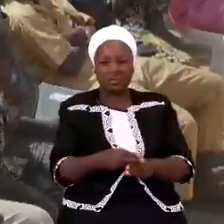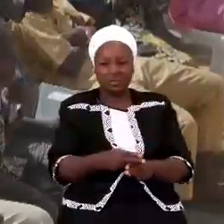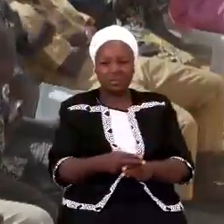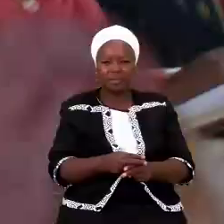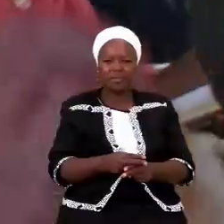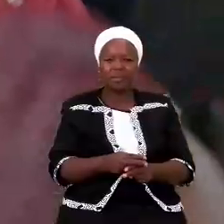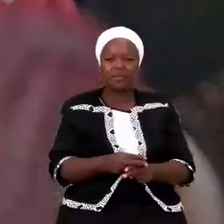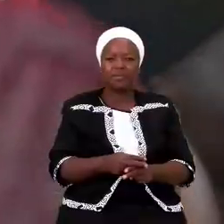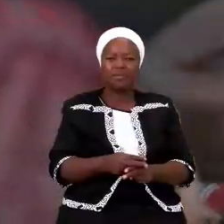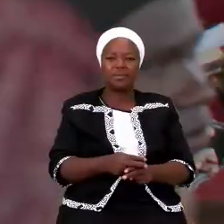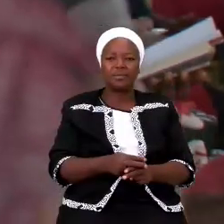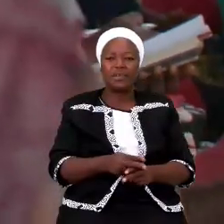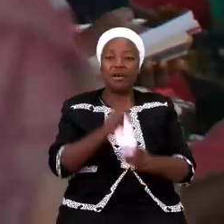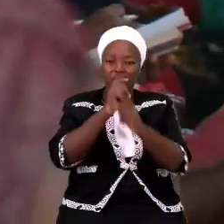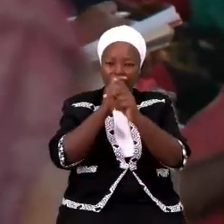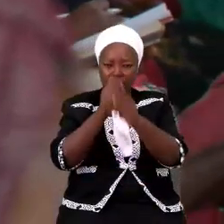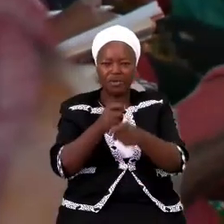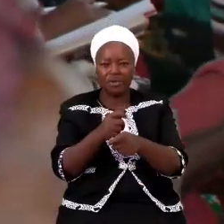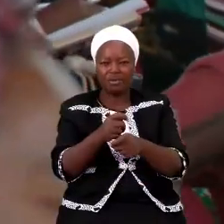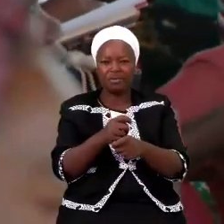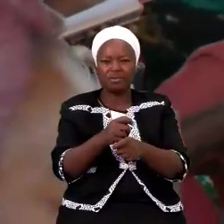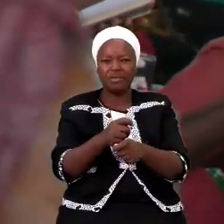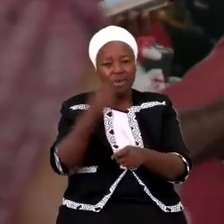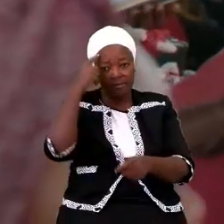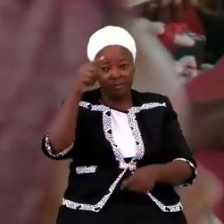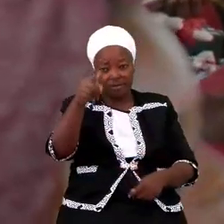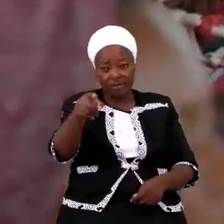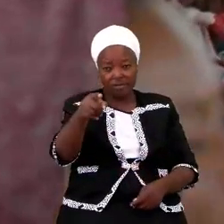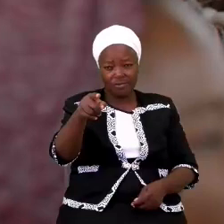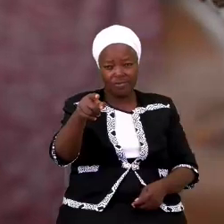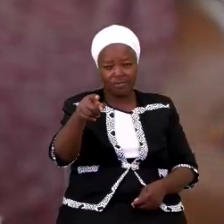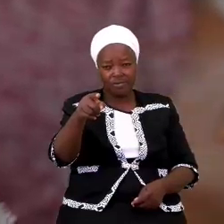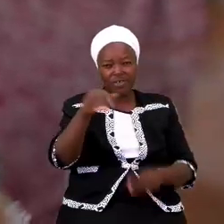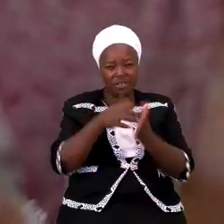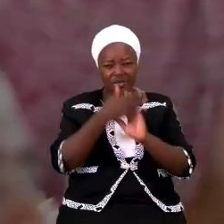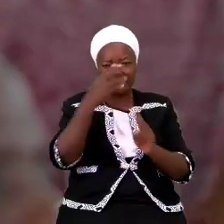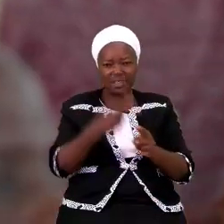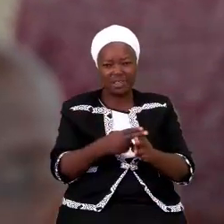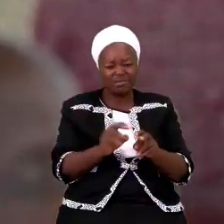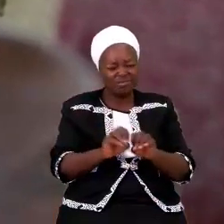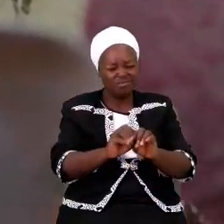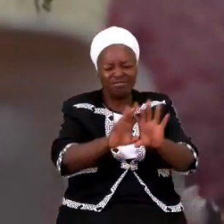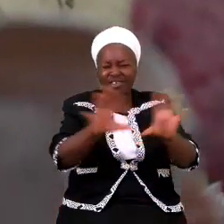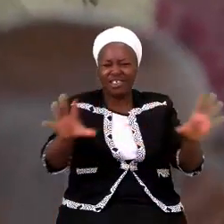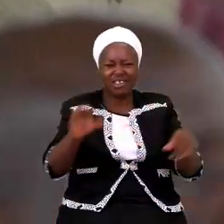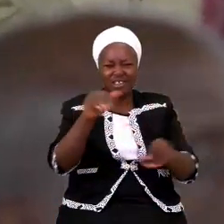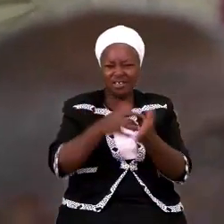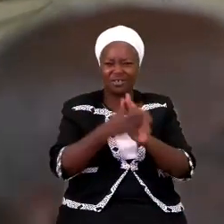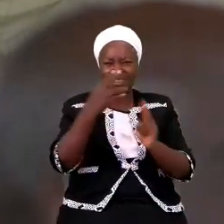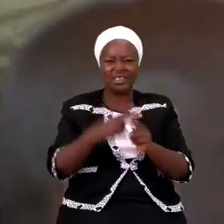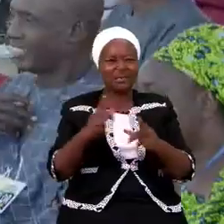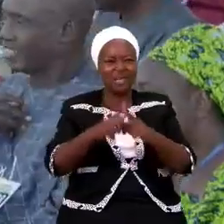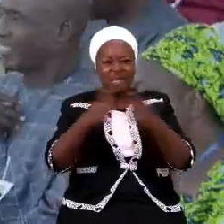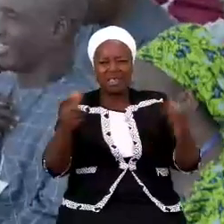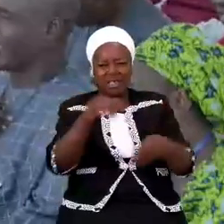Sparkling, great, infinite, eternal, the Lord has reserved for you in